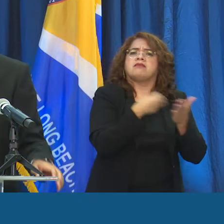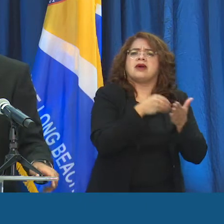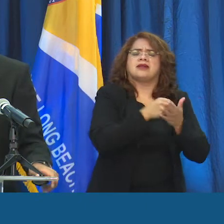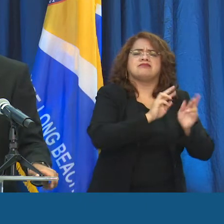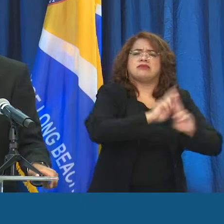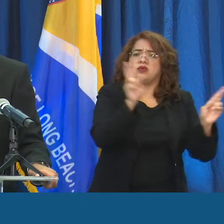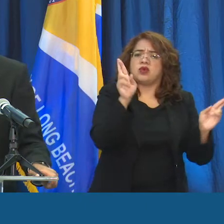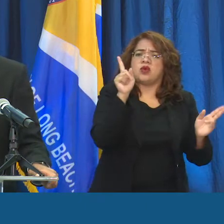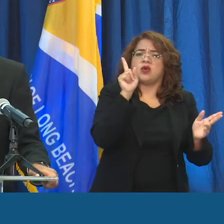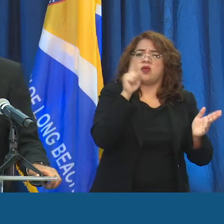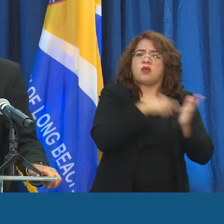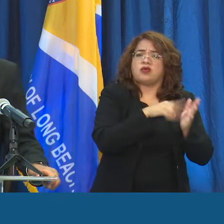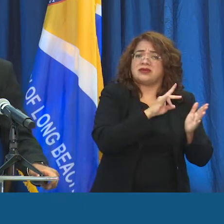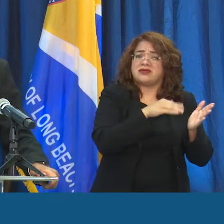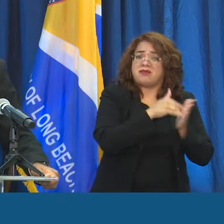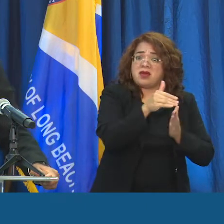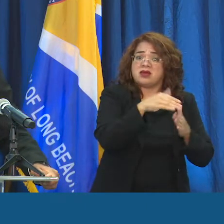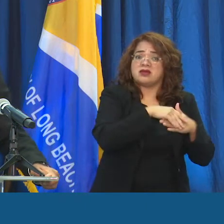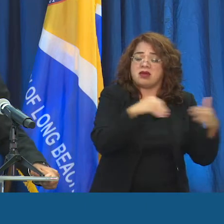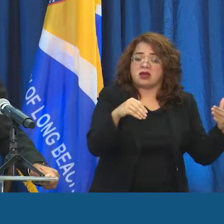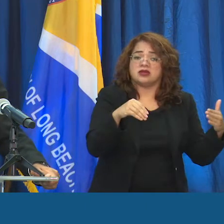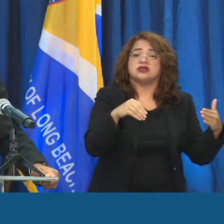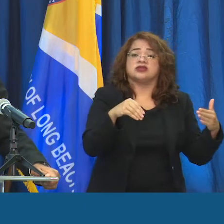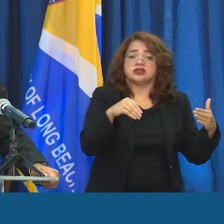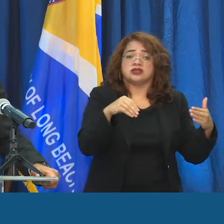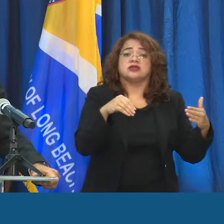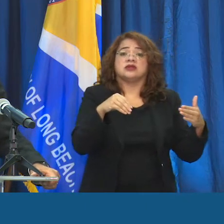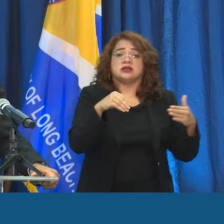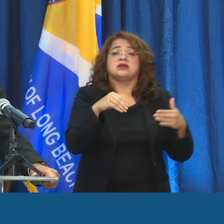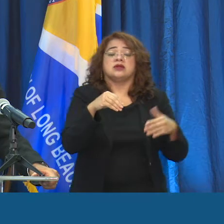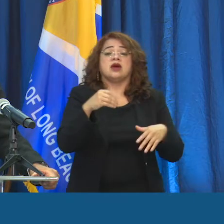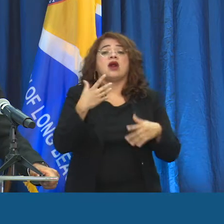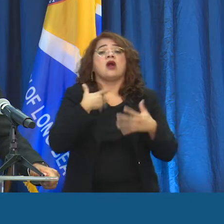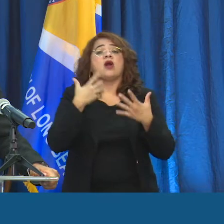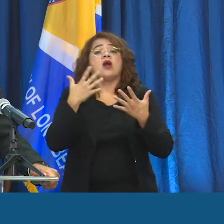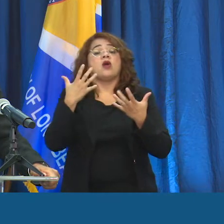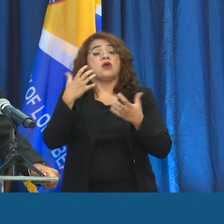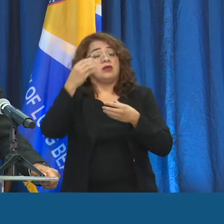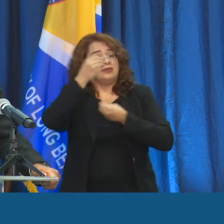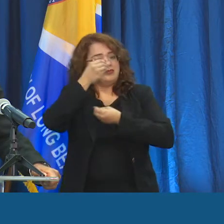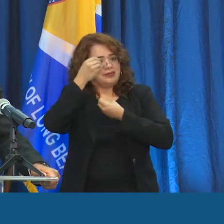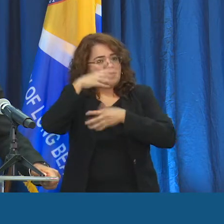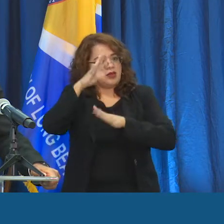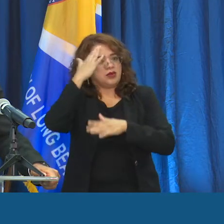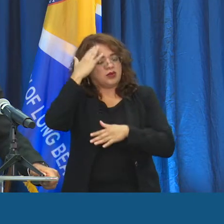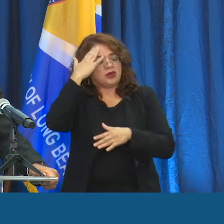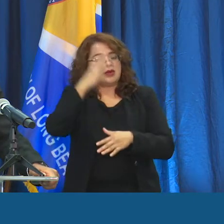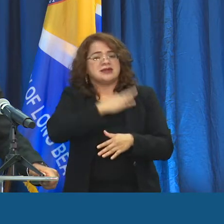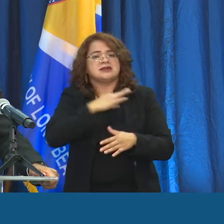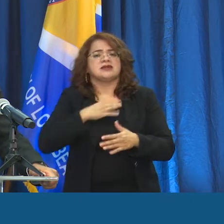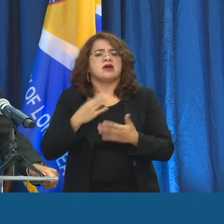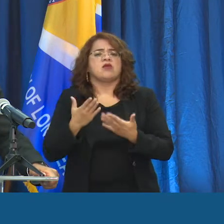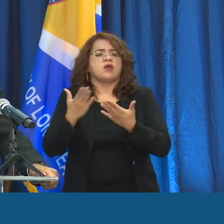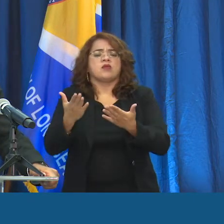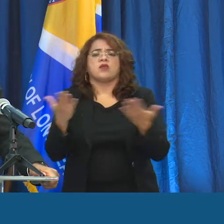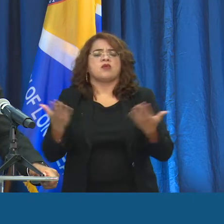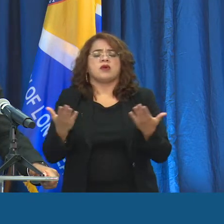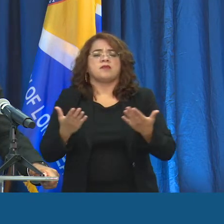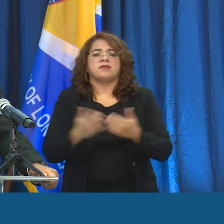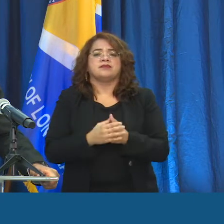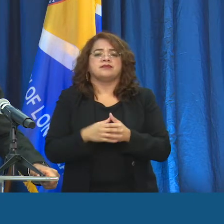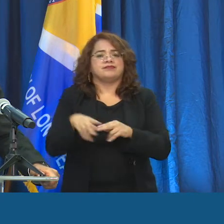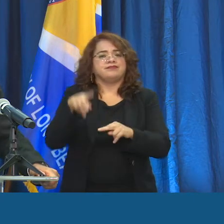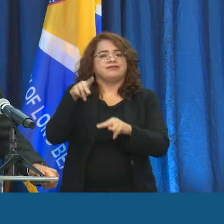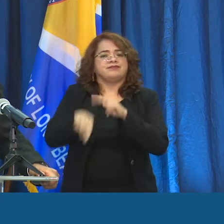that are having a hard time in COVID-19. I also want to note that one of the staff recommendations was to